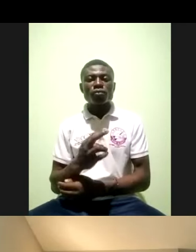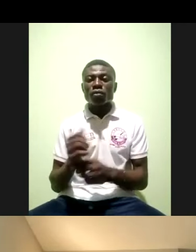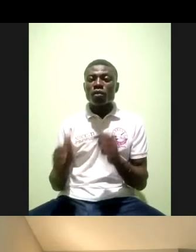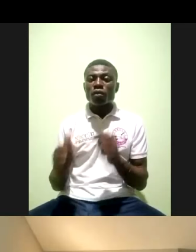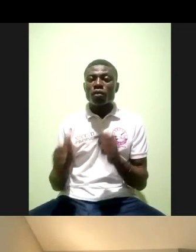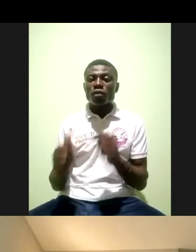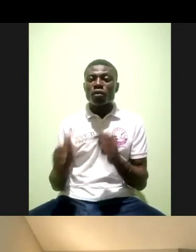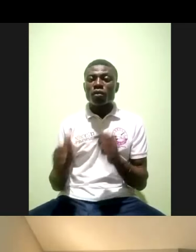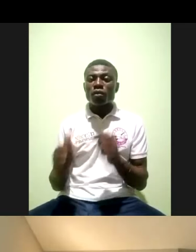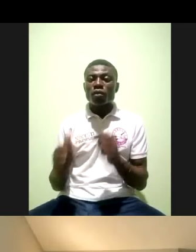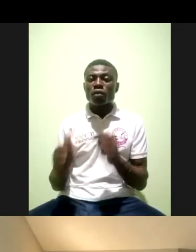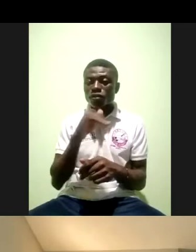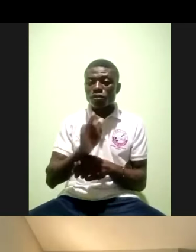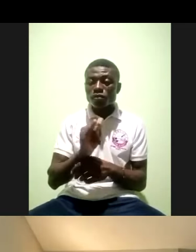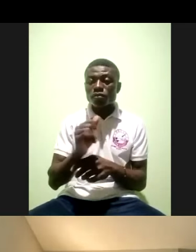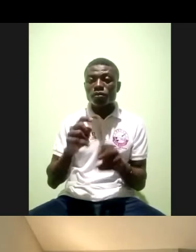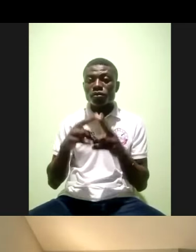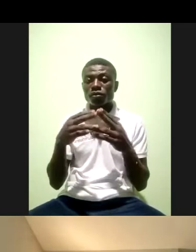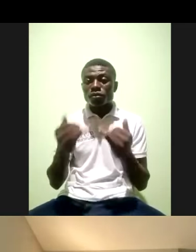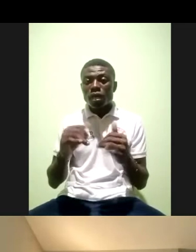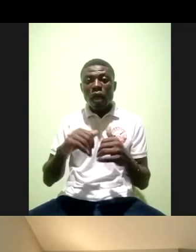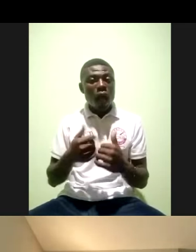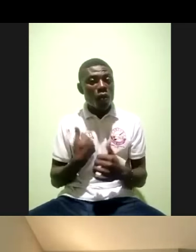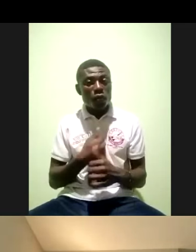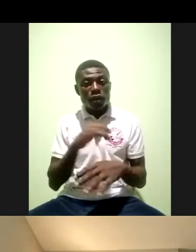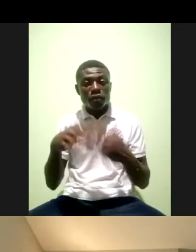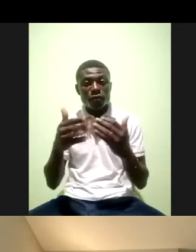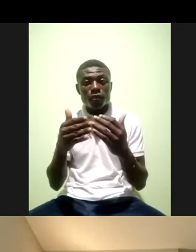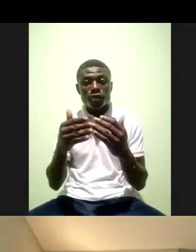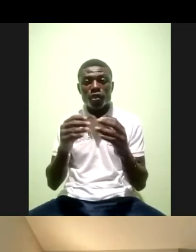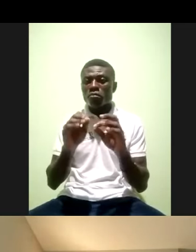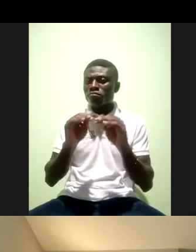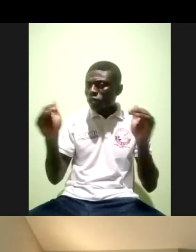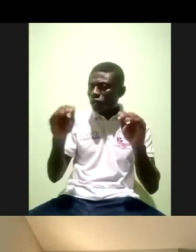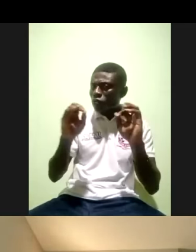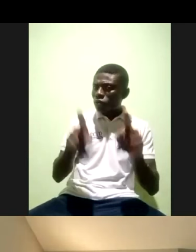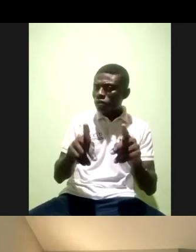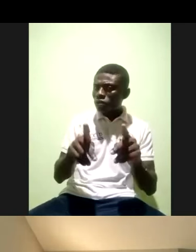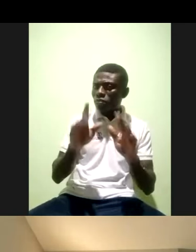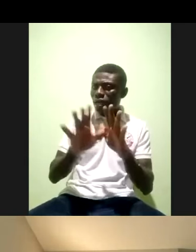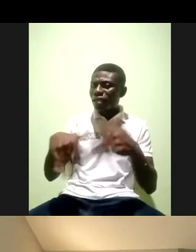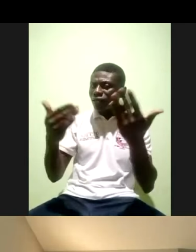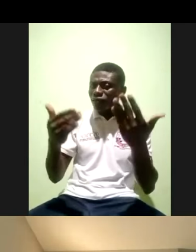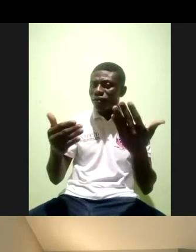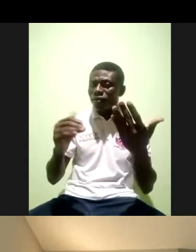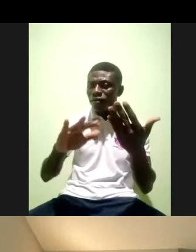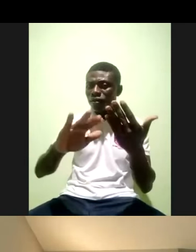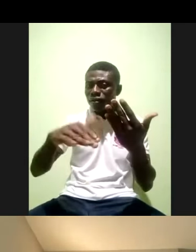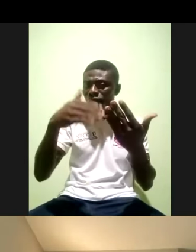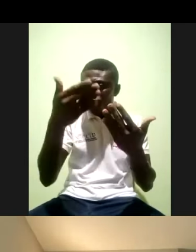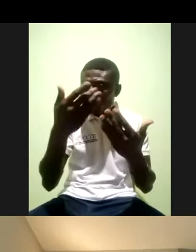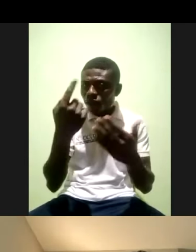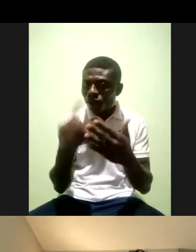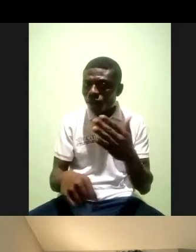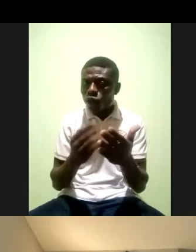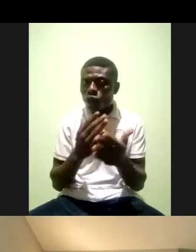not the same. So how do we give them a fair opportunity? By giving them the right kind